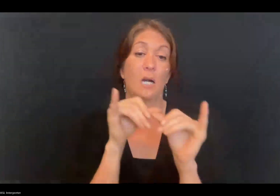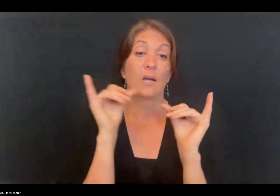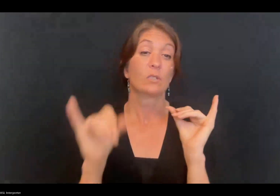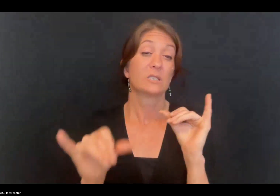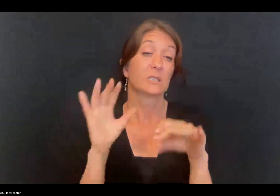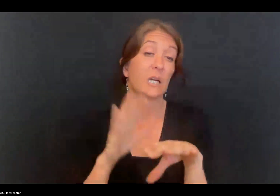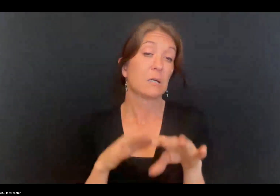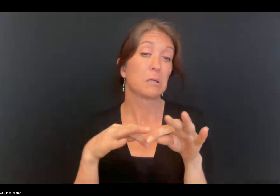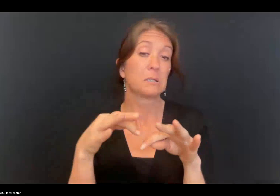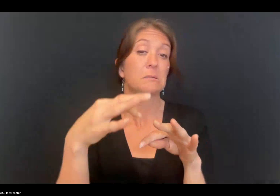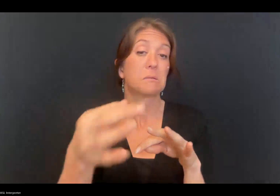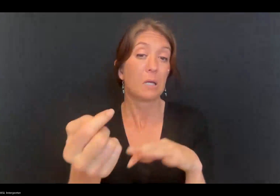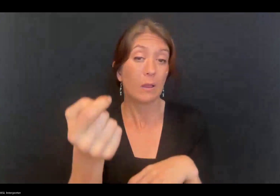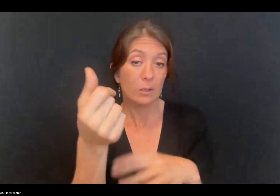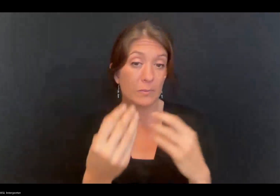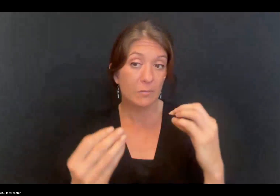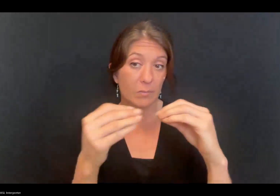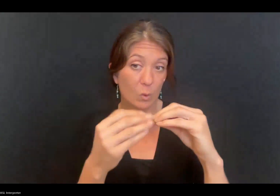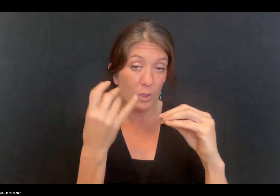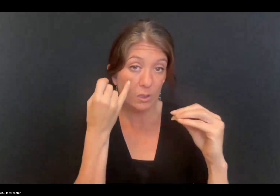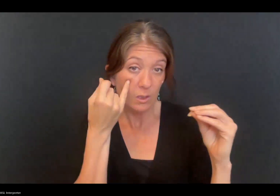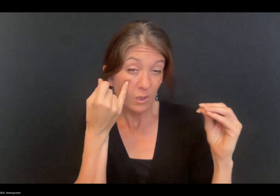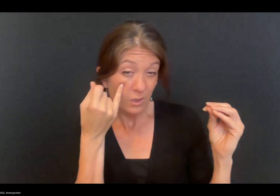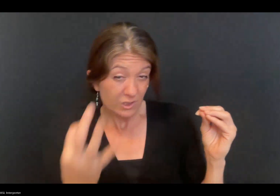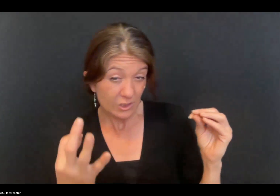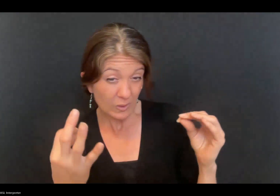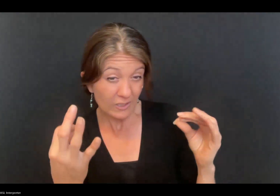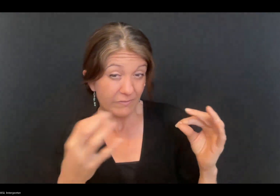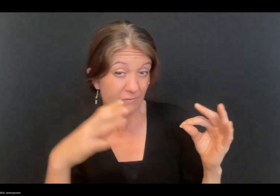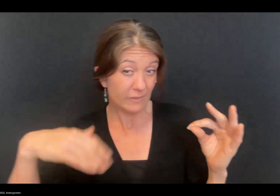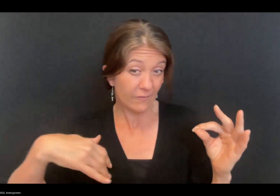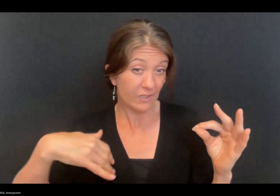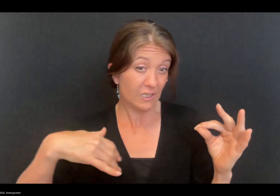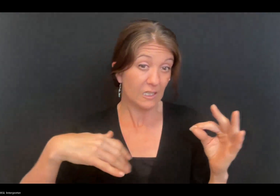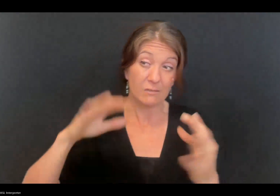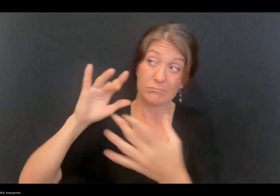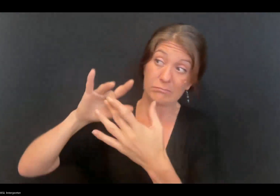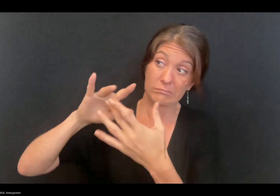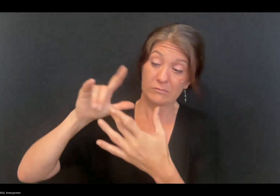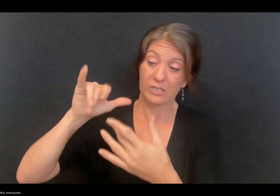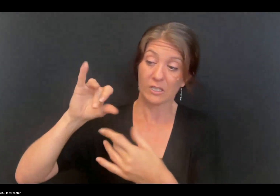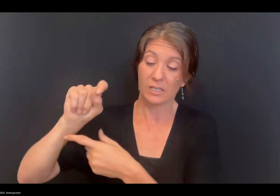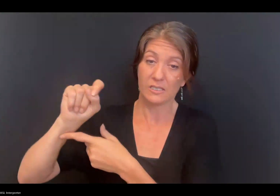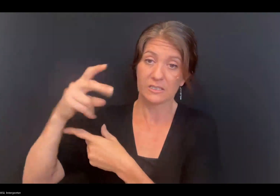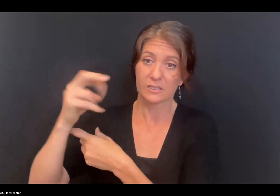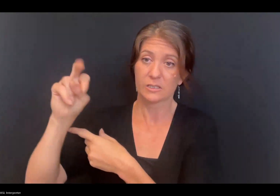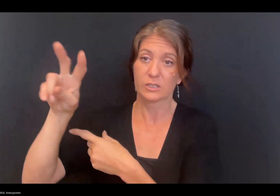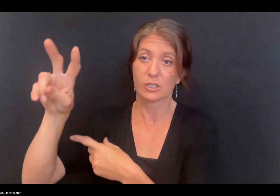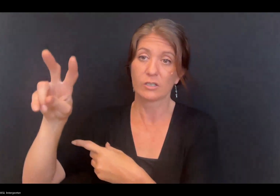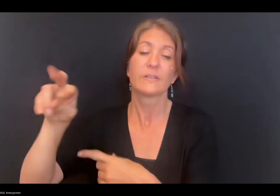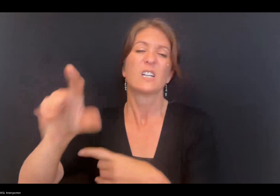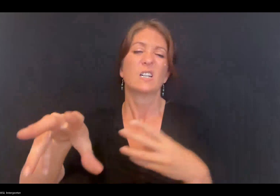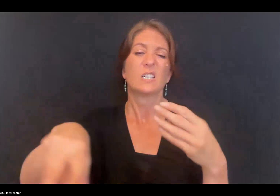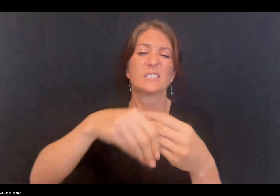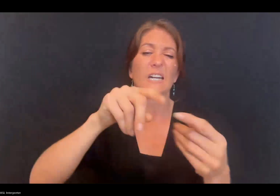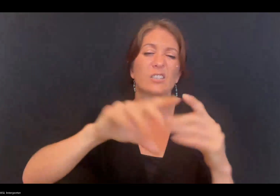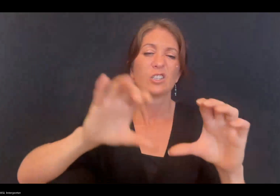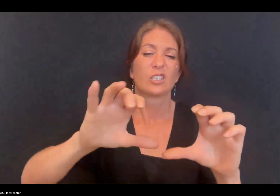little bit more, so if you hadn't had a chance to get to that listserv, Lee has posted it in the chat